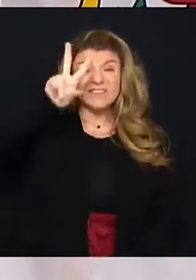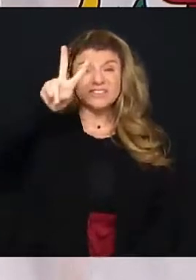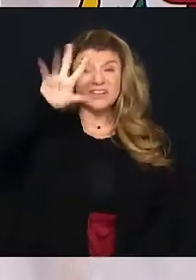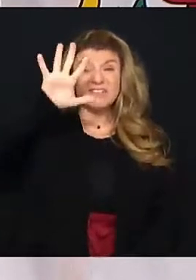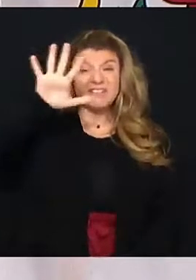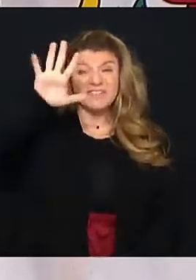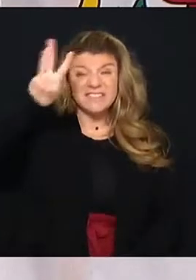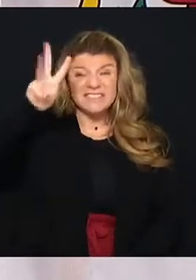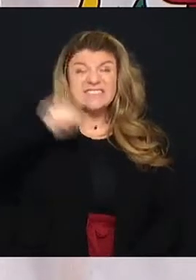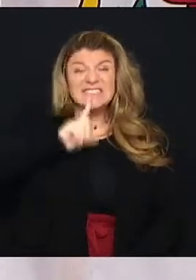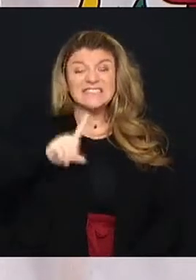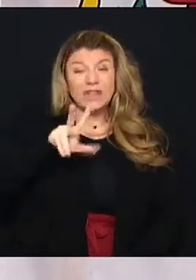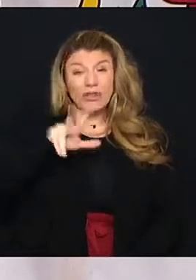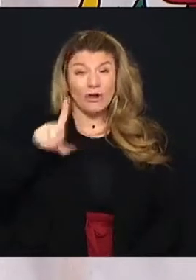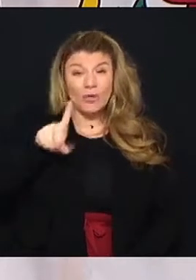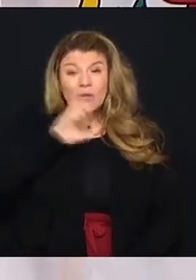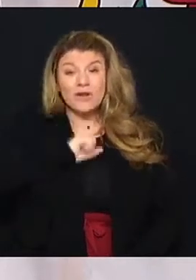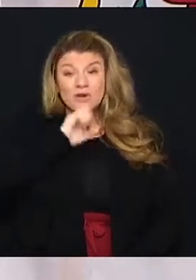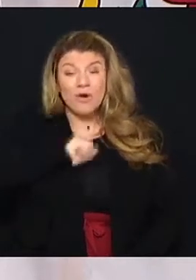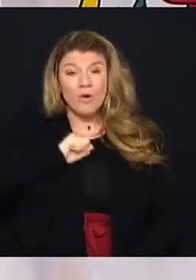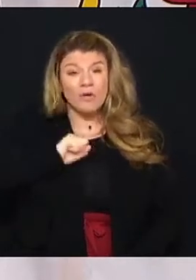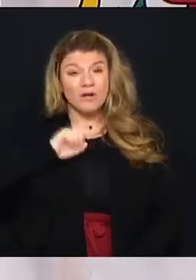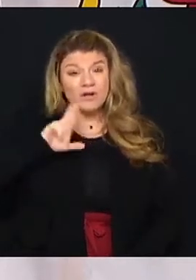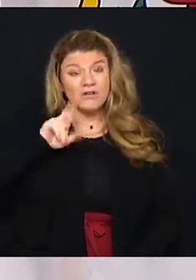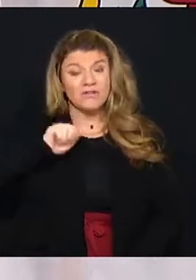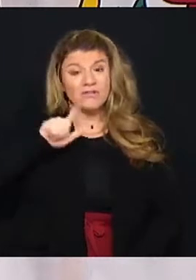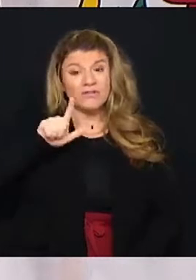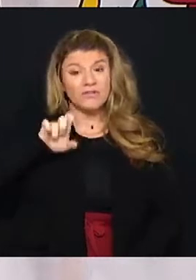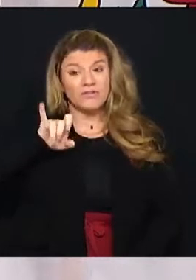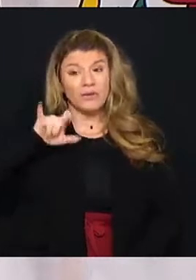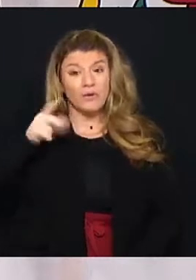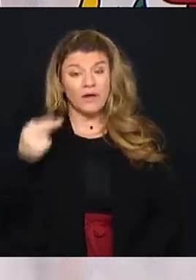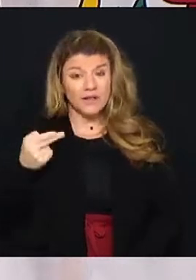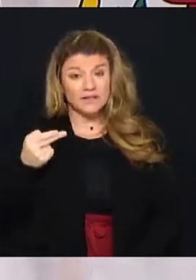5,256th death, a 31-year-old from Raleigh County.